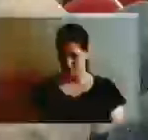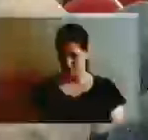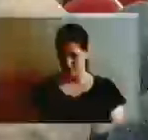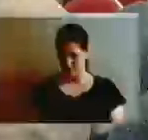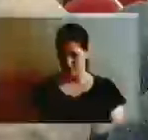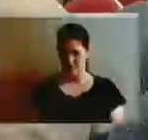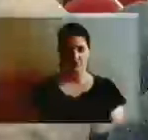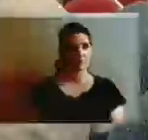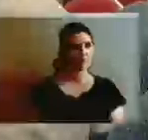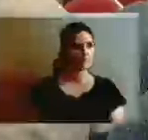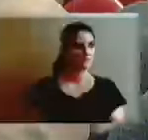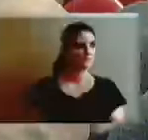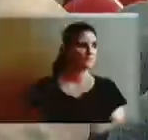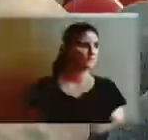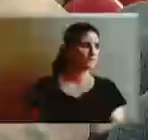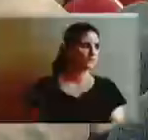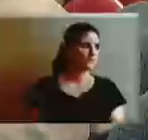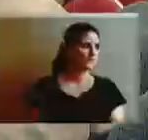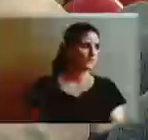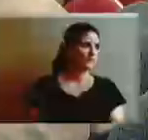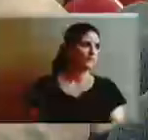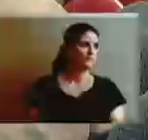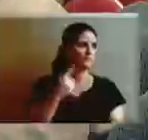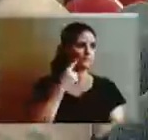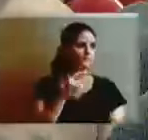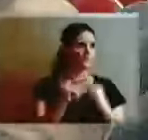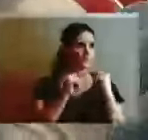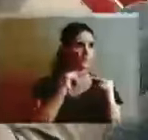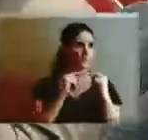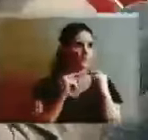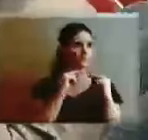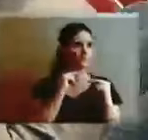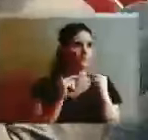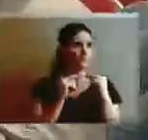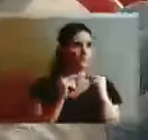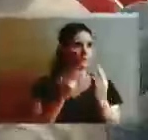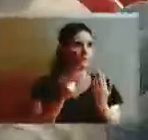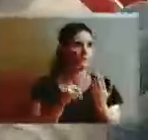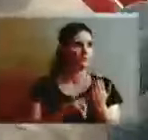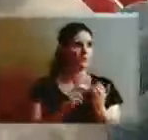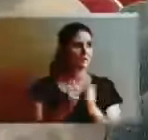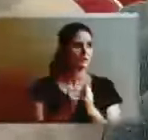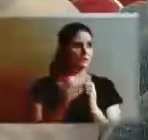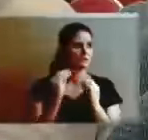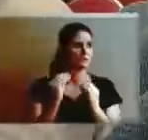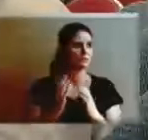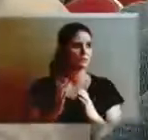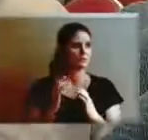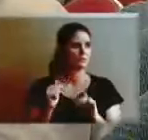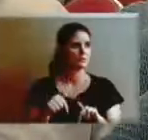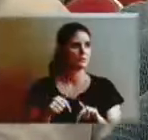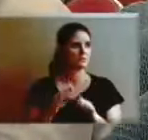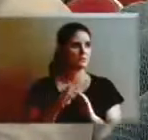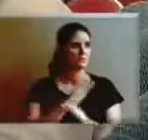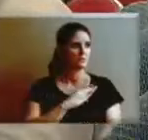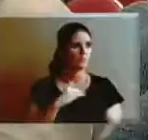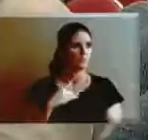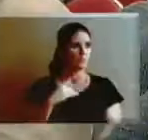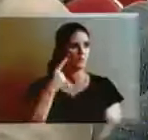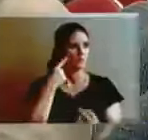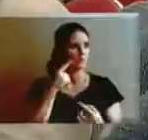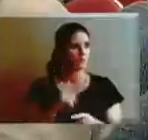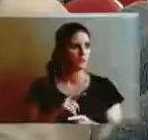At the time of the negotiation of the contract with the teachers, this board